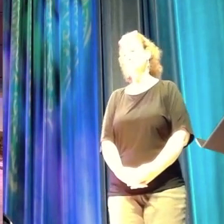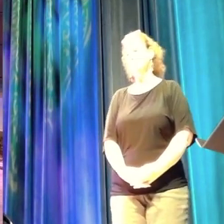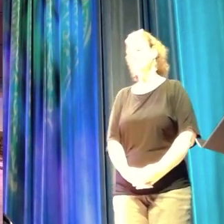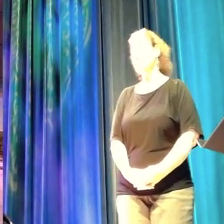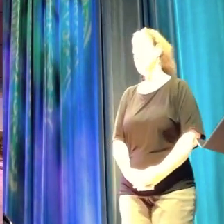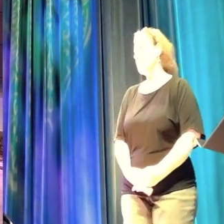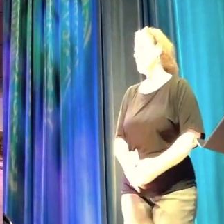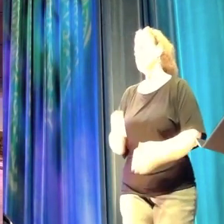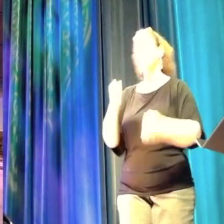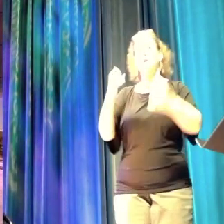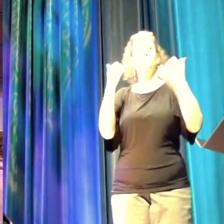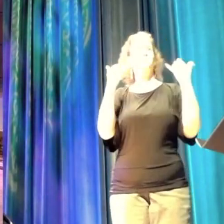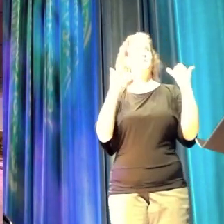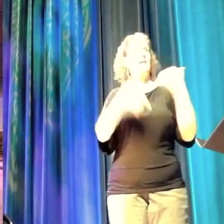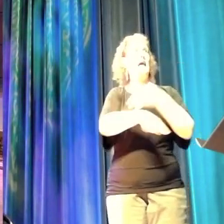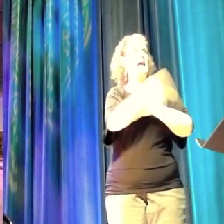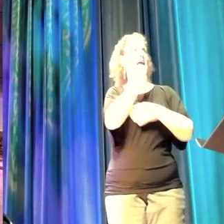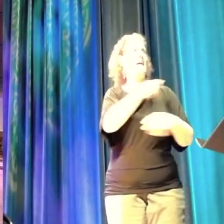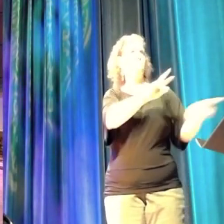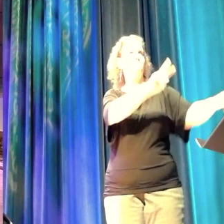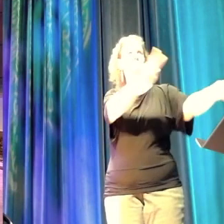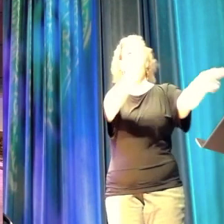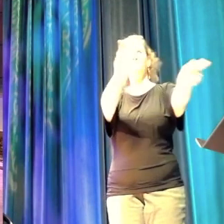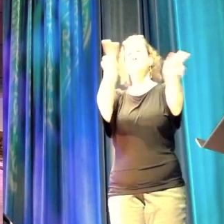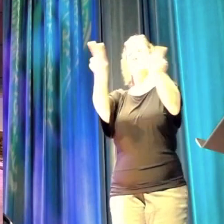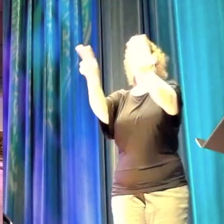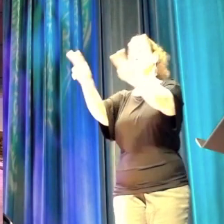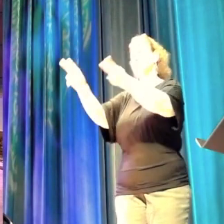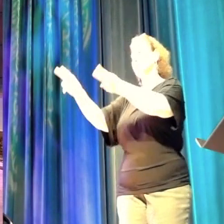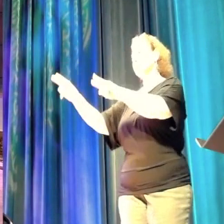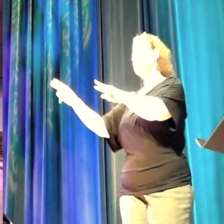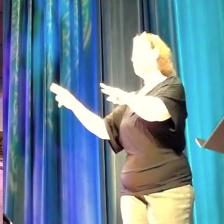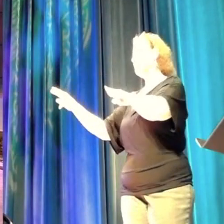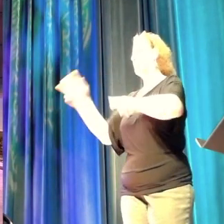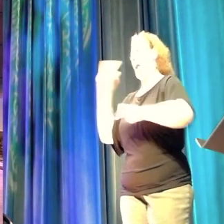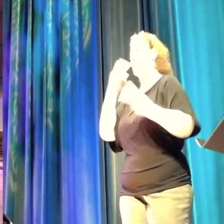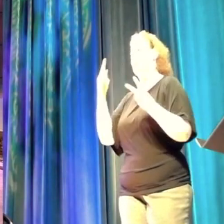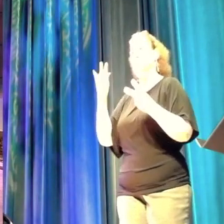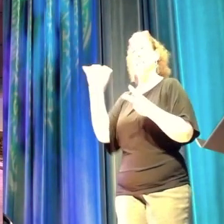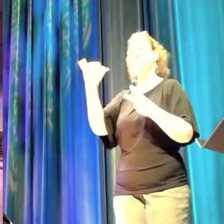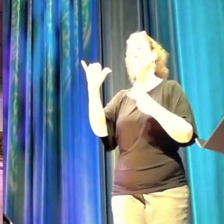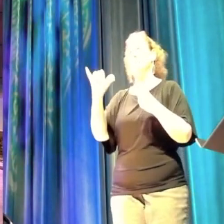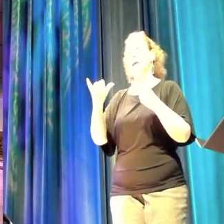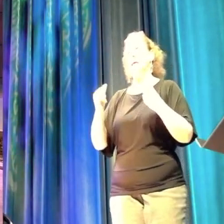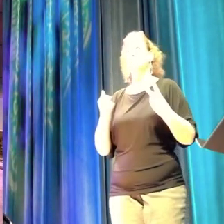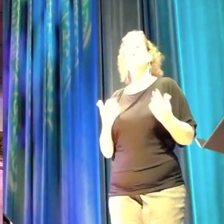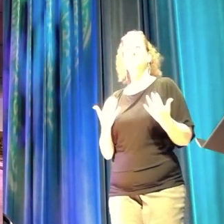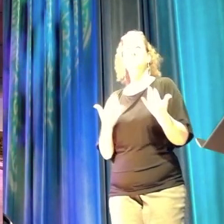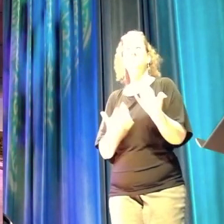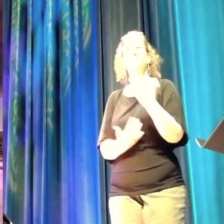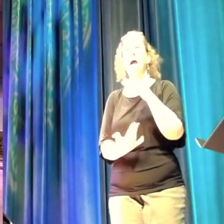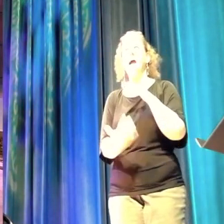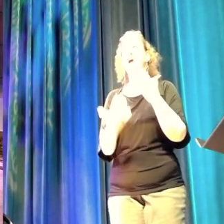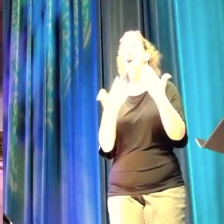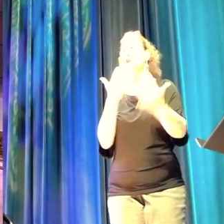So today on the ground, and I'm surrounded by people with that same fire and determination that Mr. Carter has to live